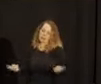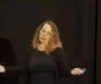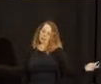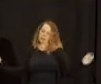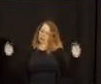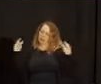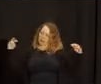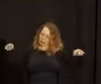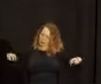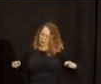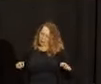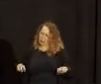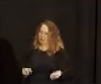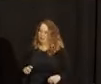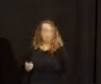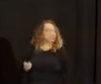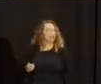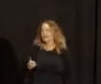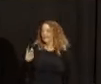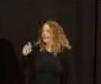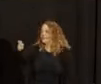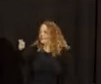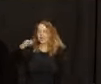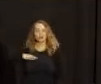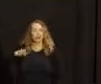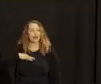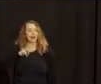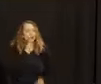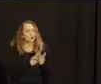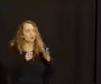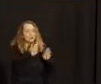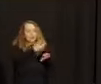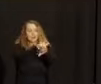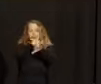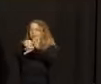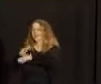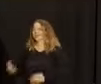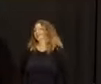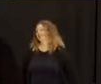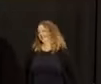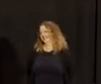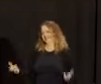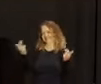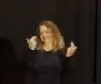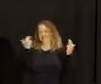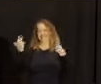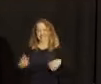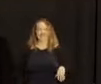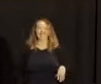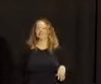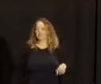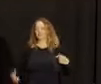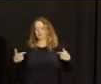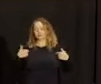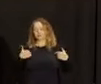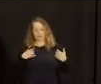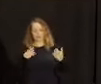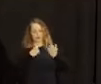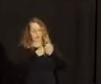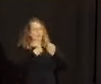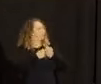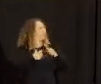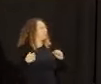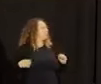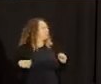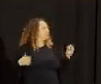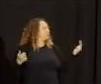There we go. Tax credit for universally designed hot tubs for everybody. We need to note these things. We really